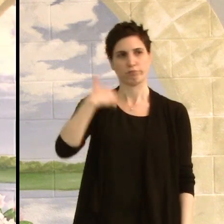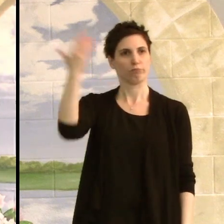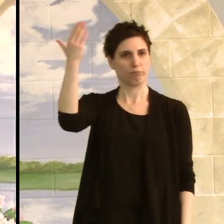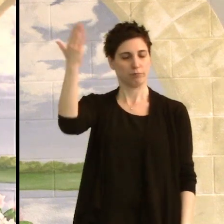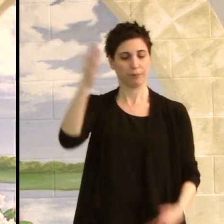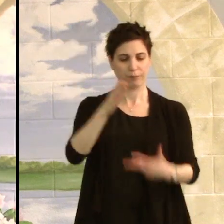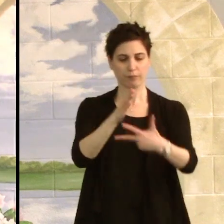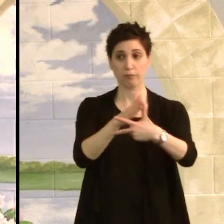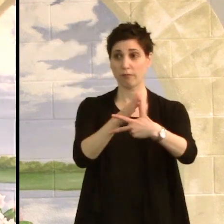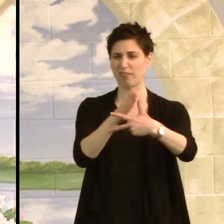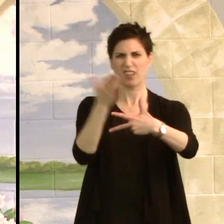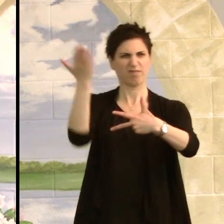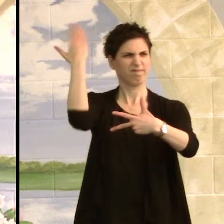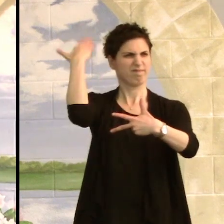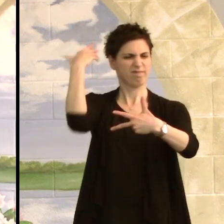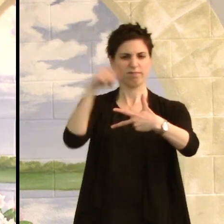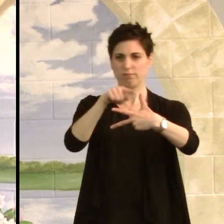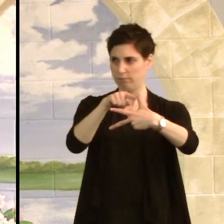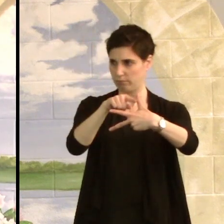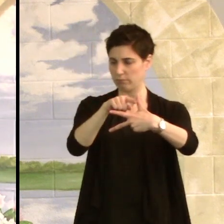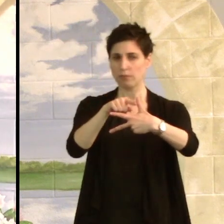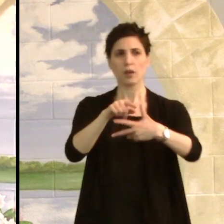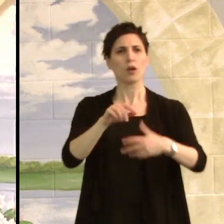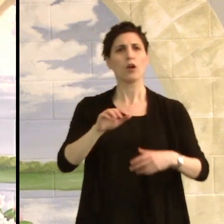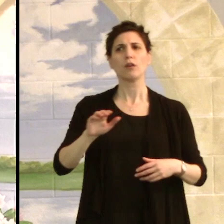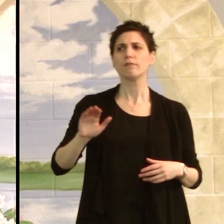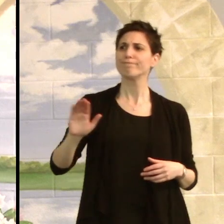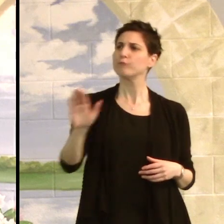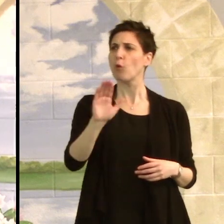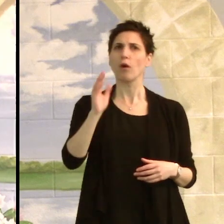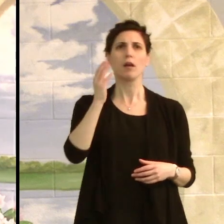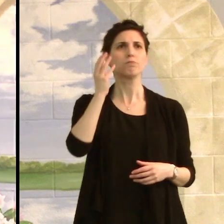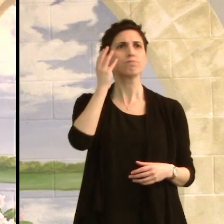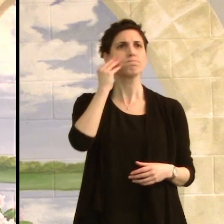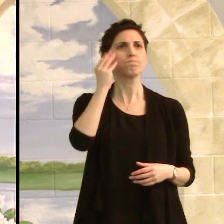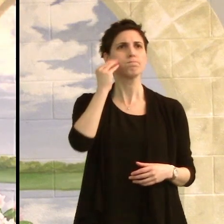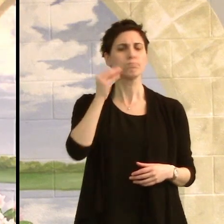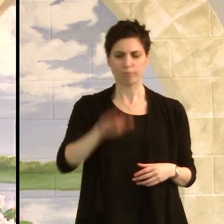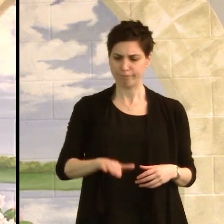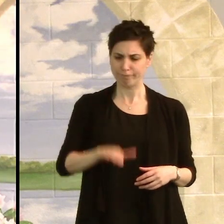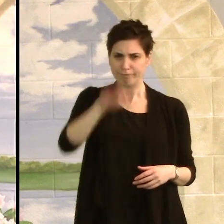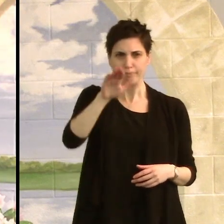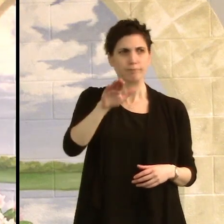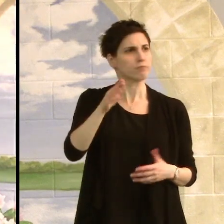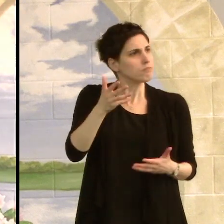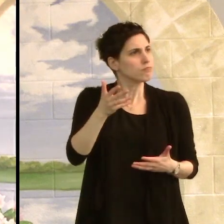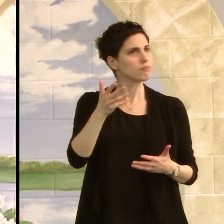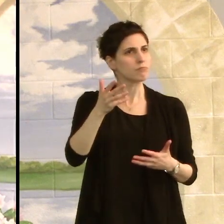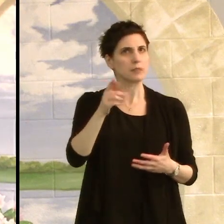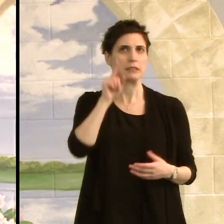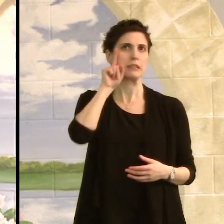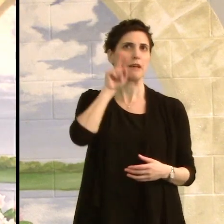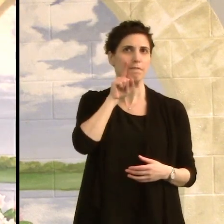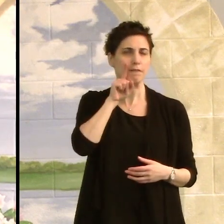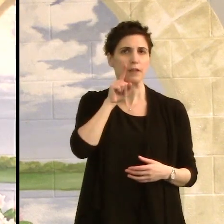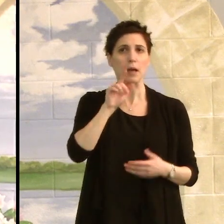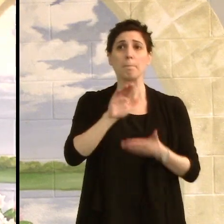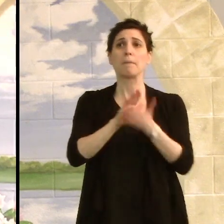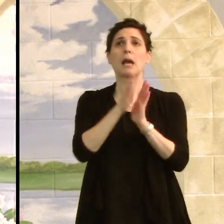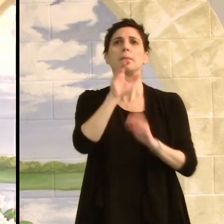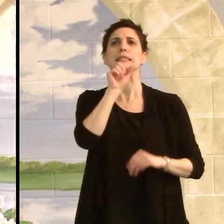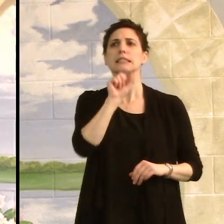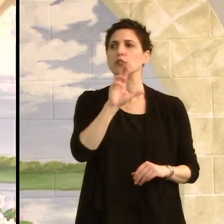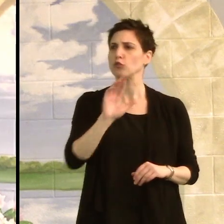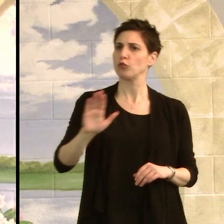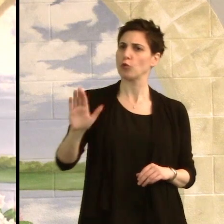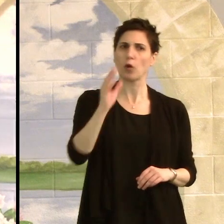The first presentation was focused on the lived experience of seniors in general, as well